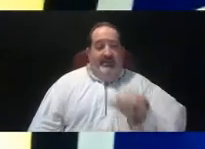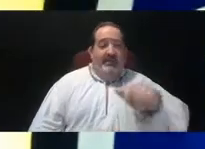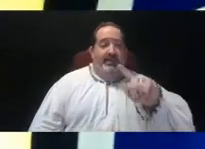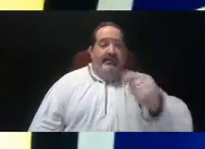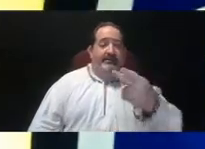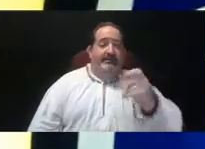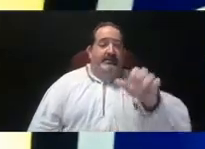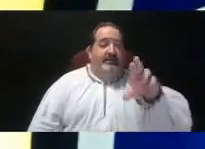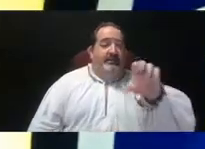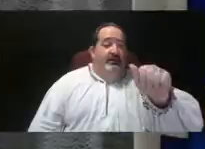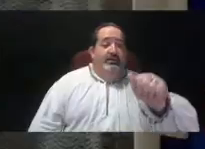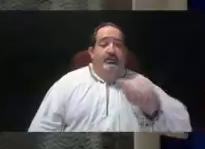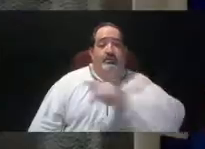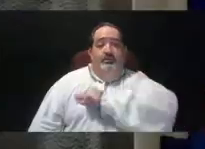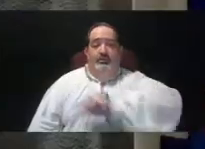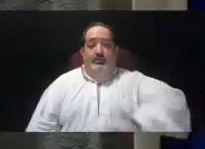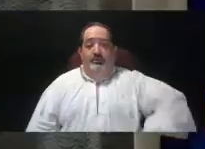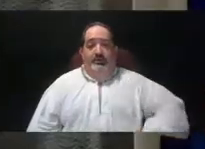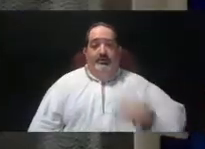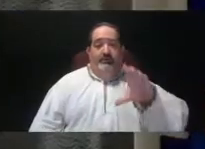Queen of Caid.